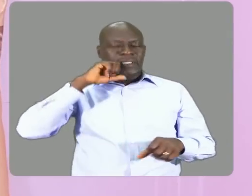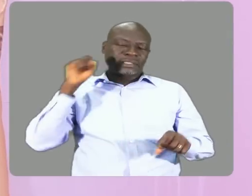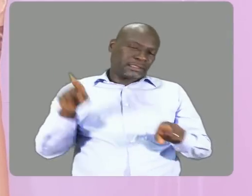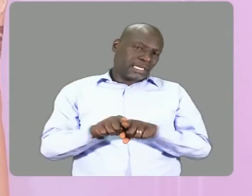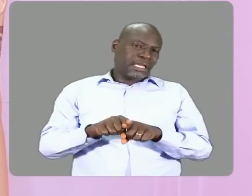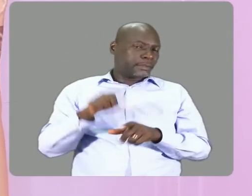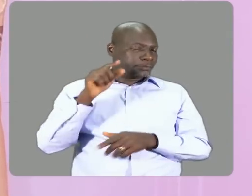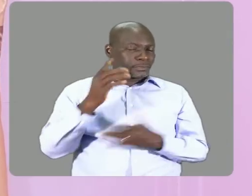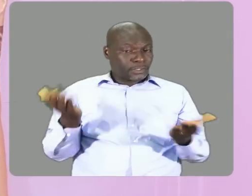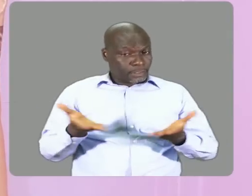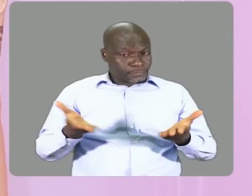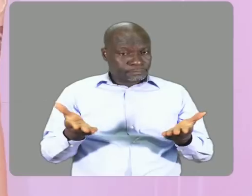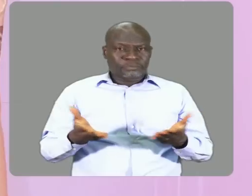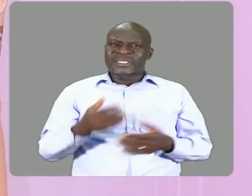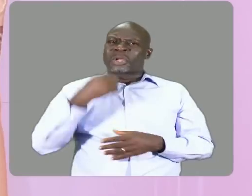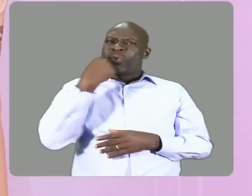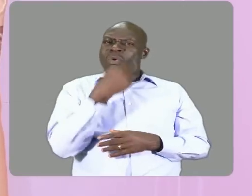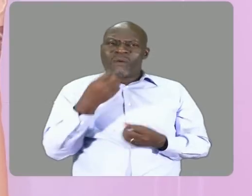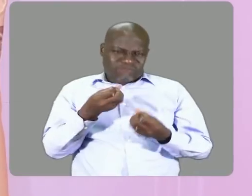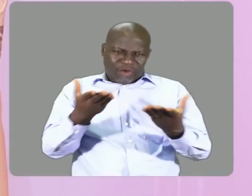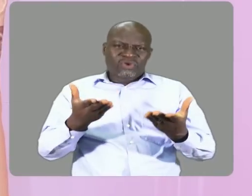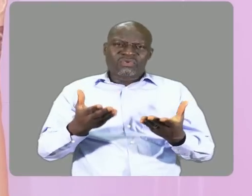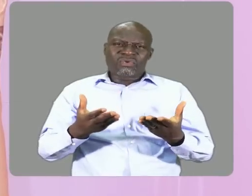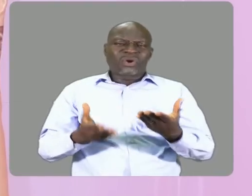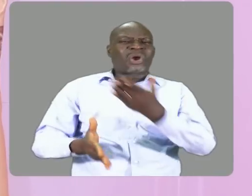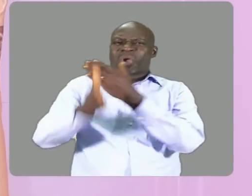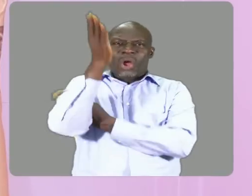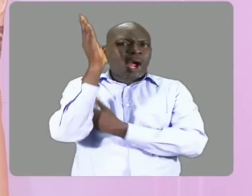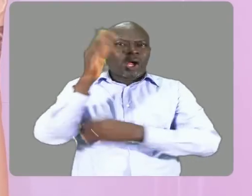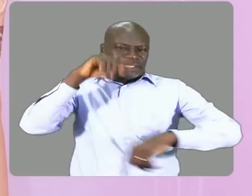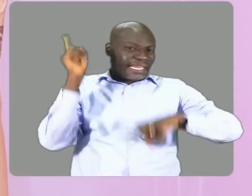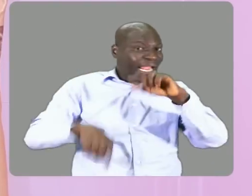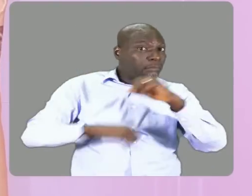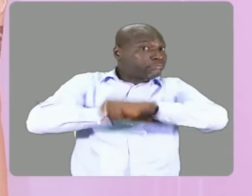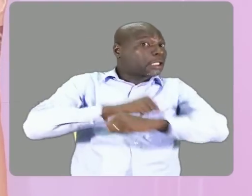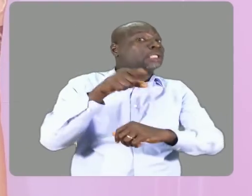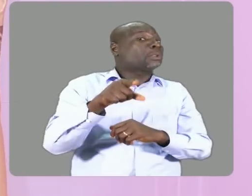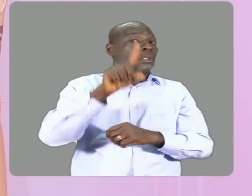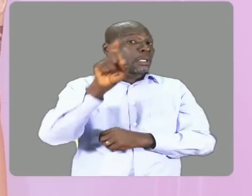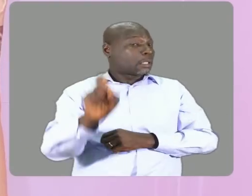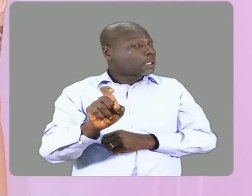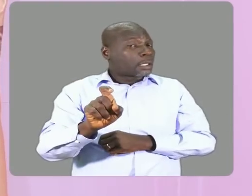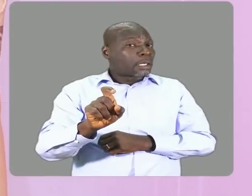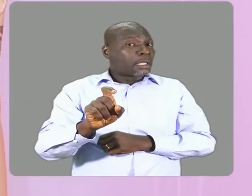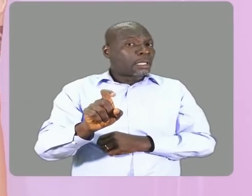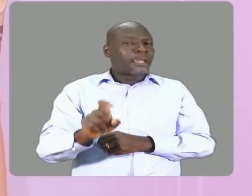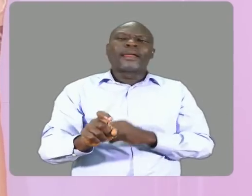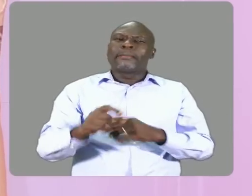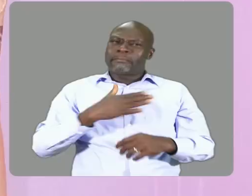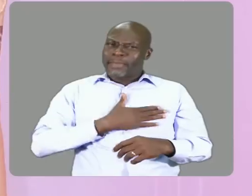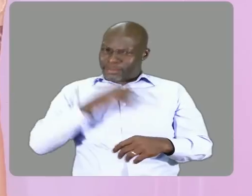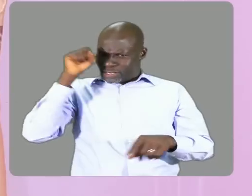ne. When the catcher was said, onyankopon entumi mo enipa ho ban.